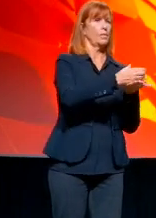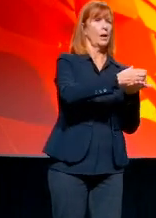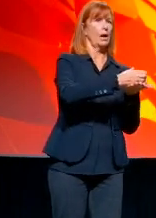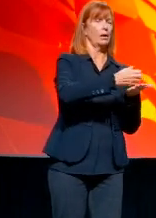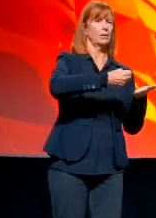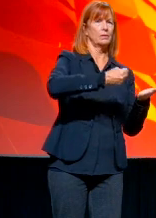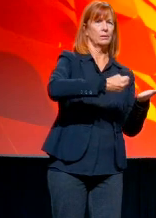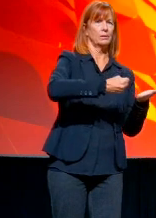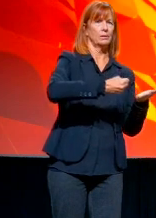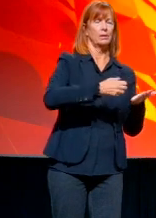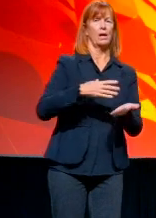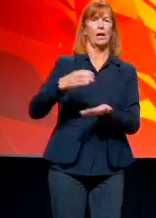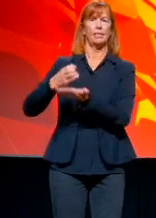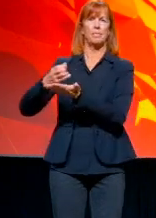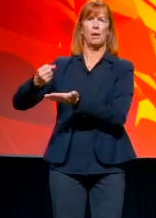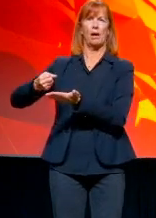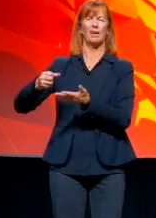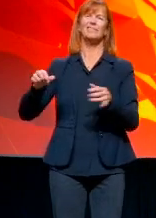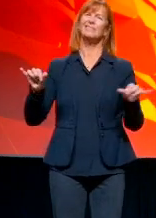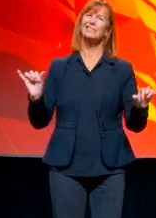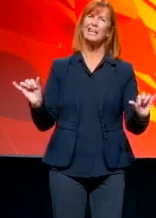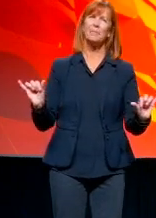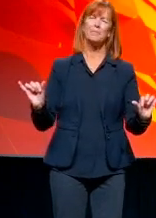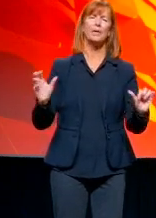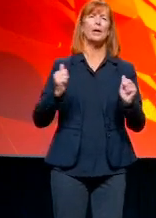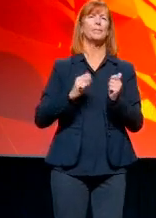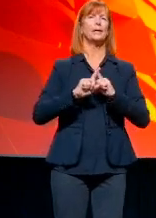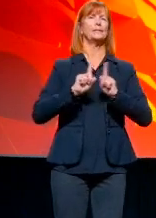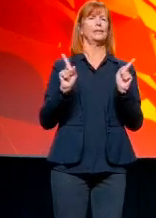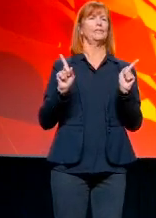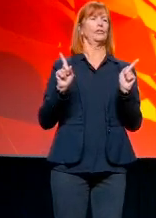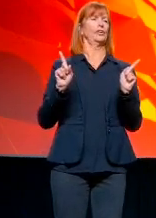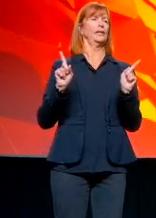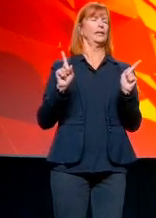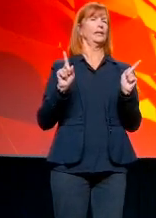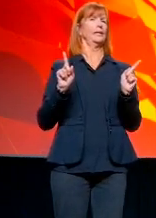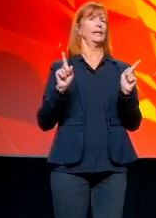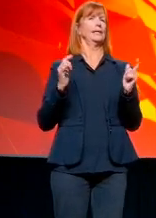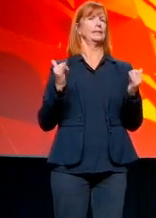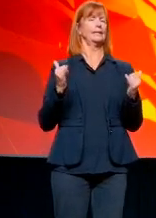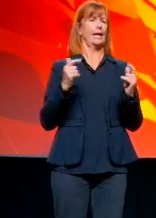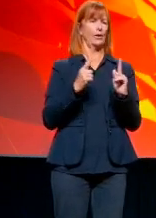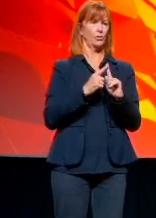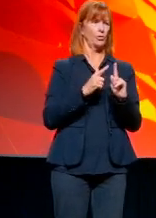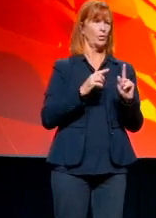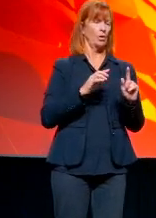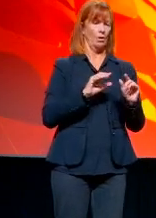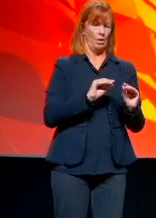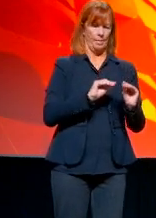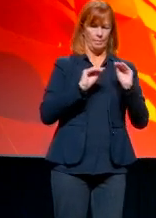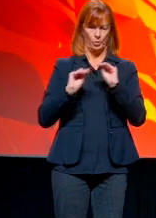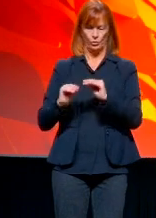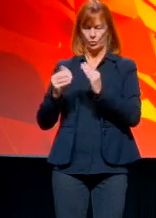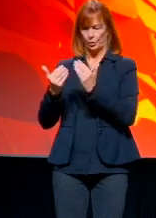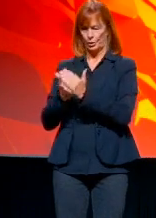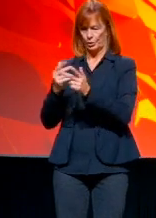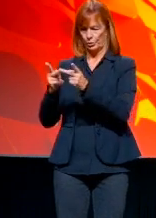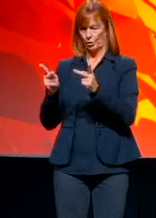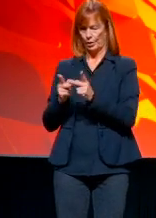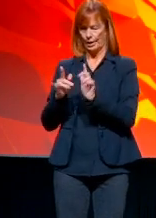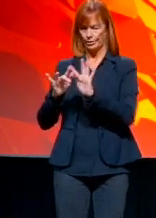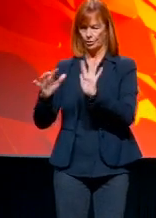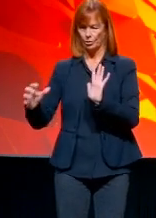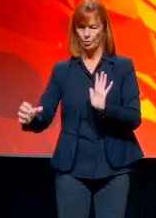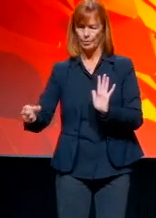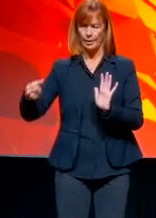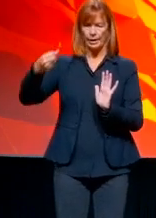really change before and after. What's changed is now that you actually move the gripper to the new location to pick up the mug. So